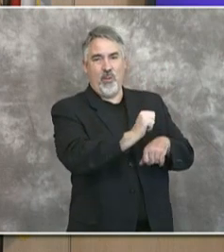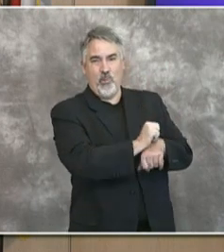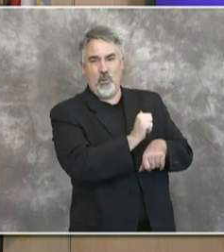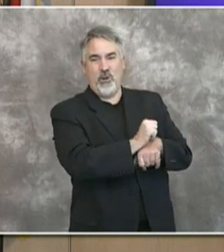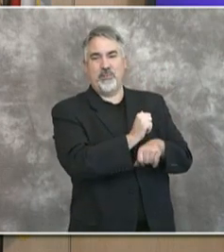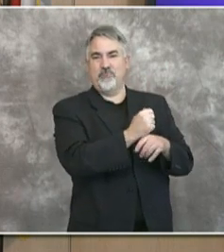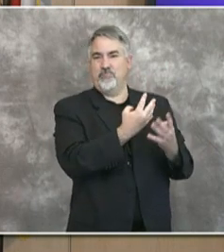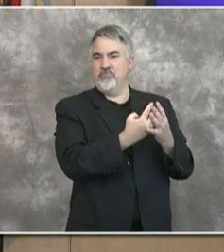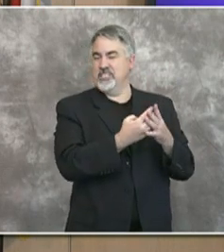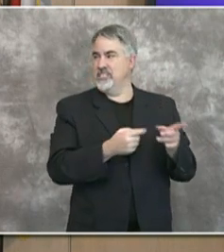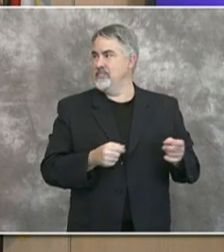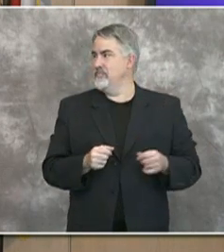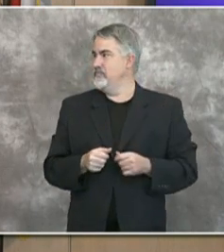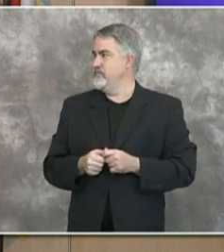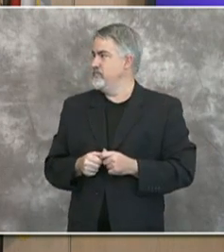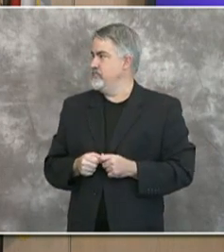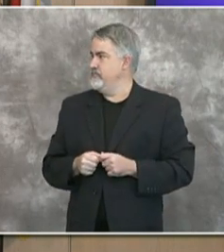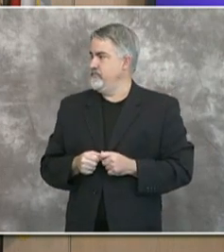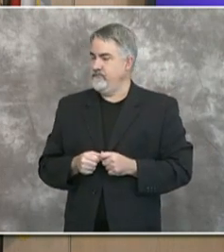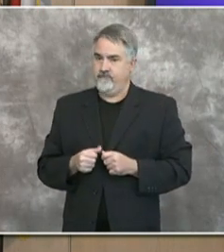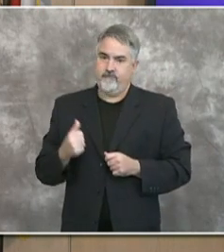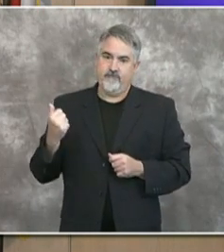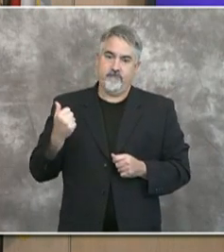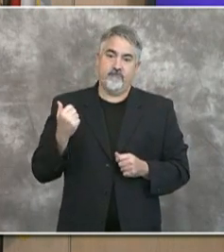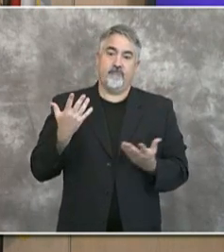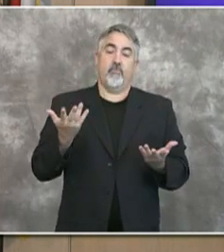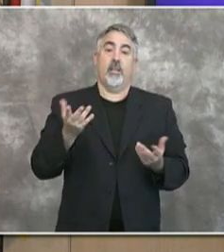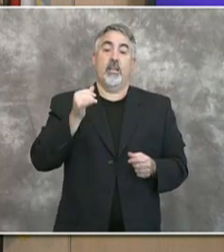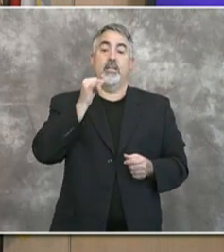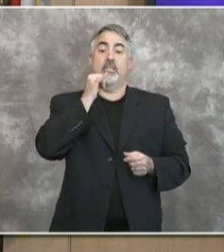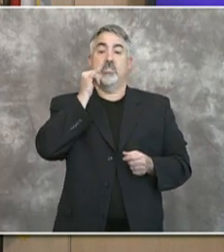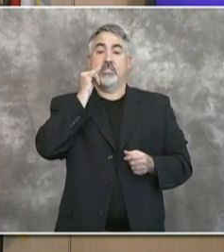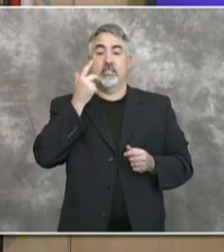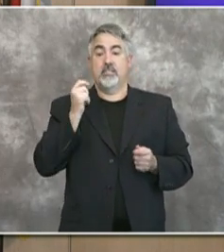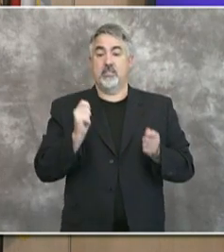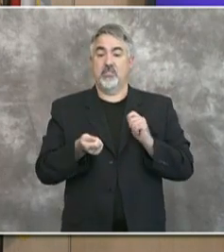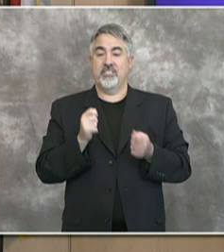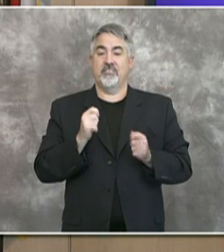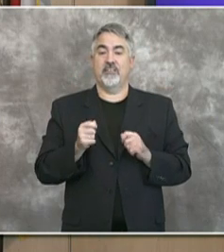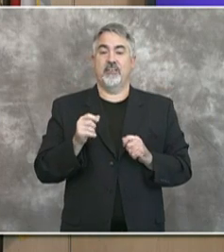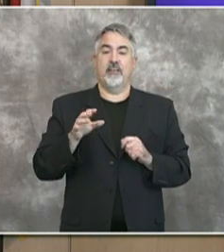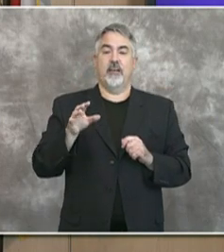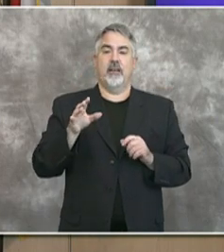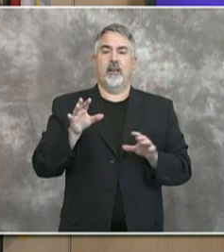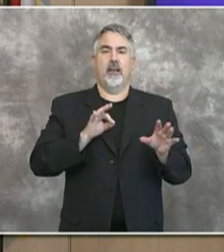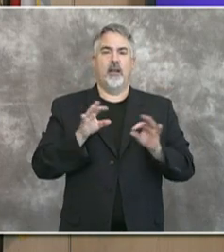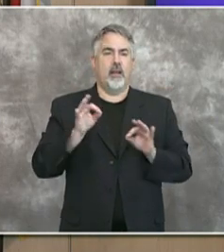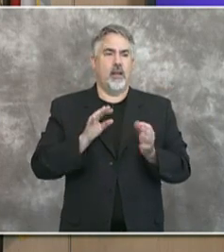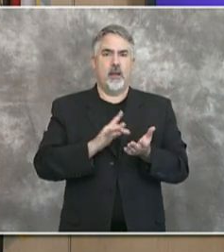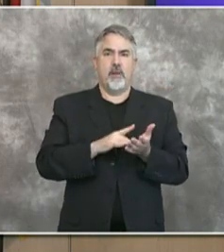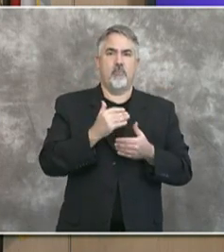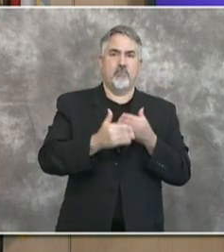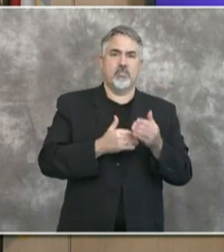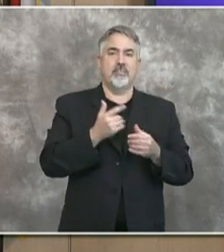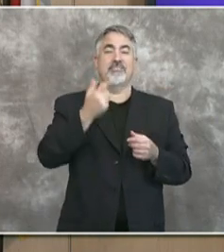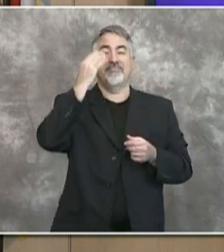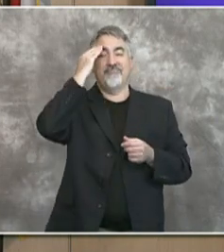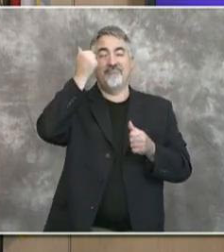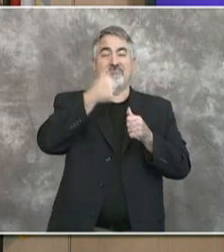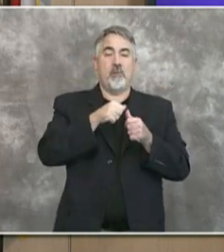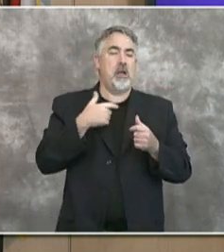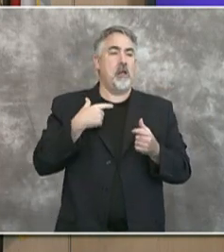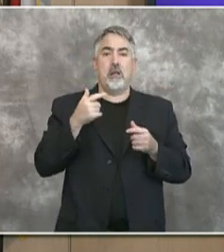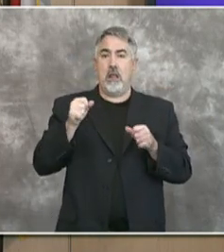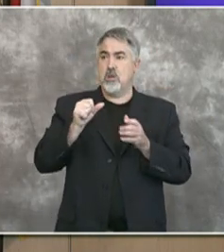a change in our public health order regarding elective medical procedures. This change was designed to allow hospitals and healthcare providers